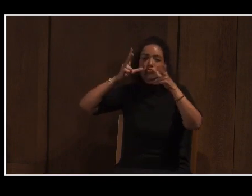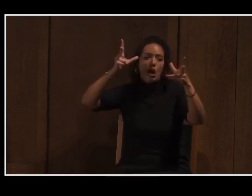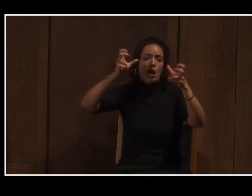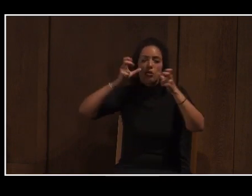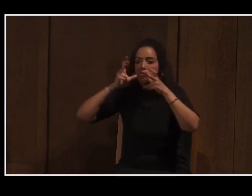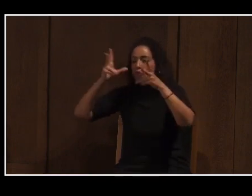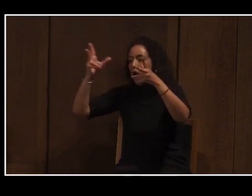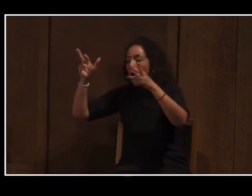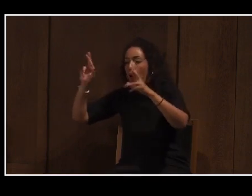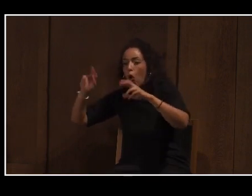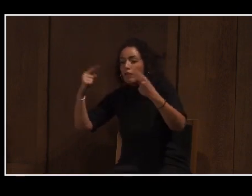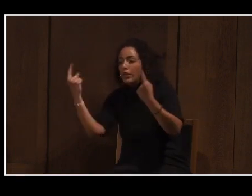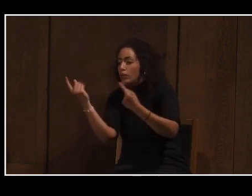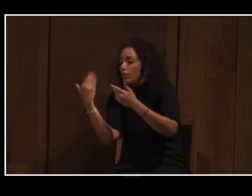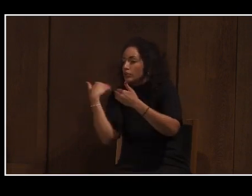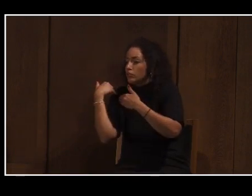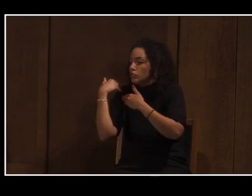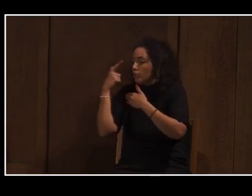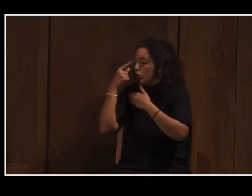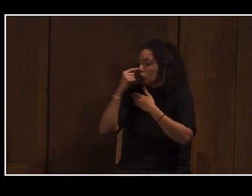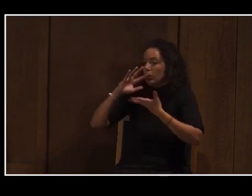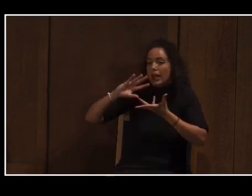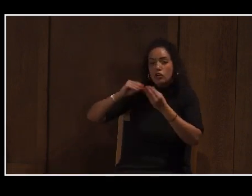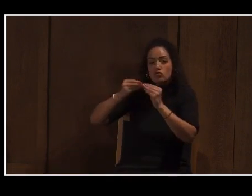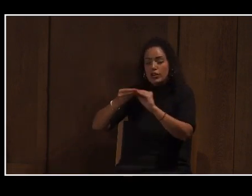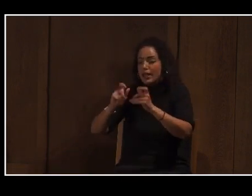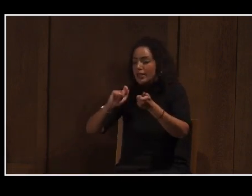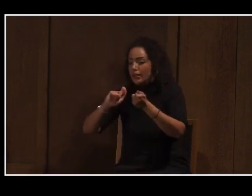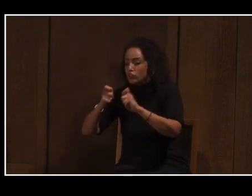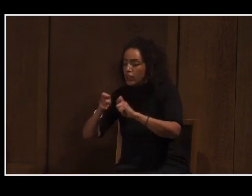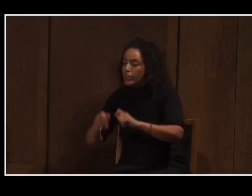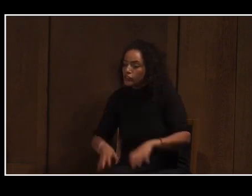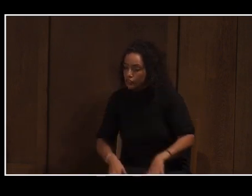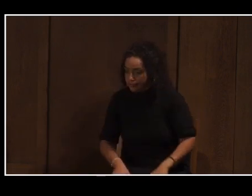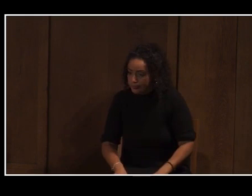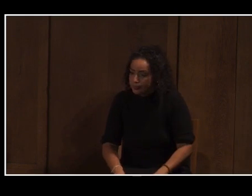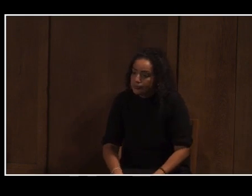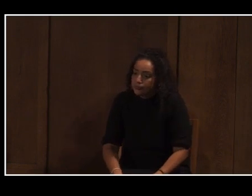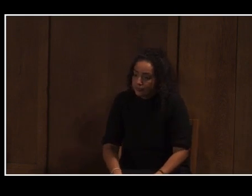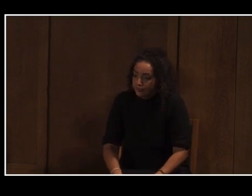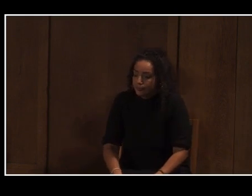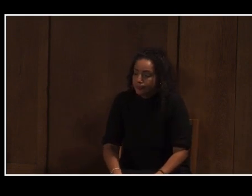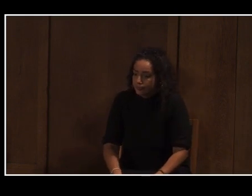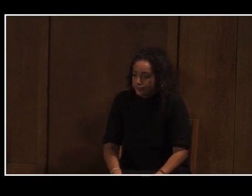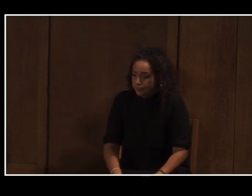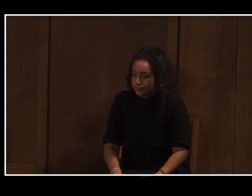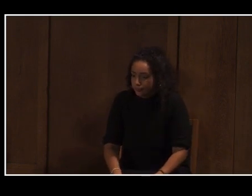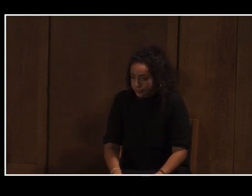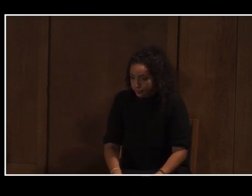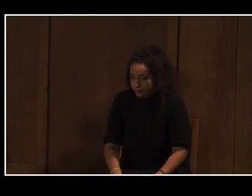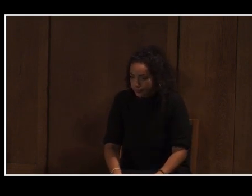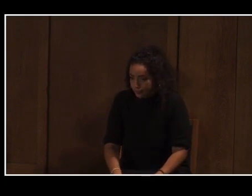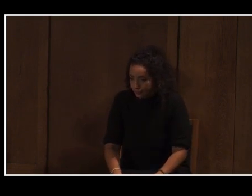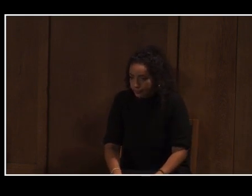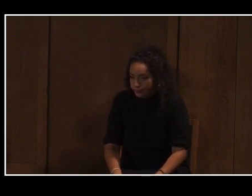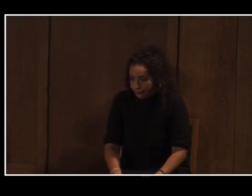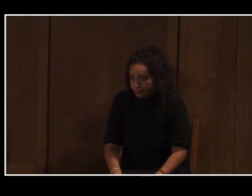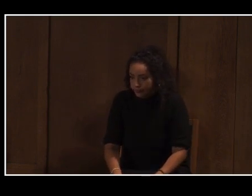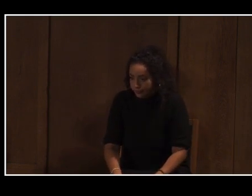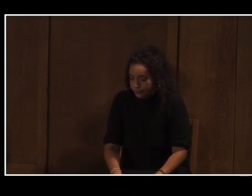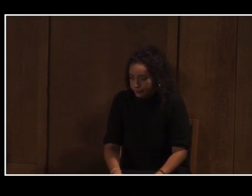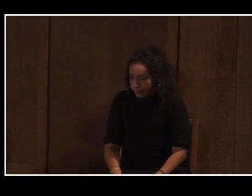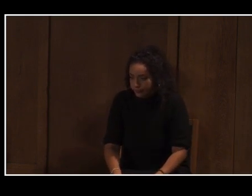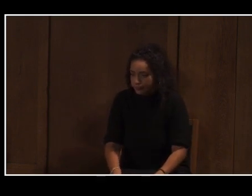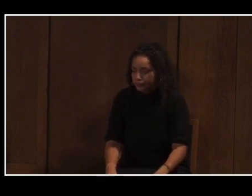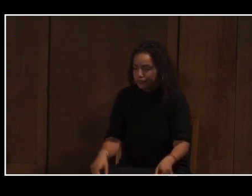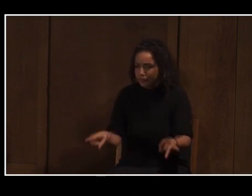you. And also, really, really like dislike, you know, all these super white, like liberal,